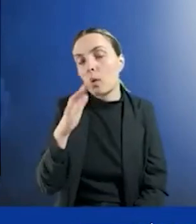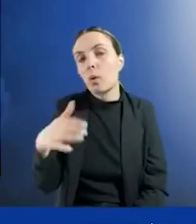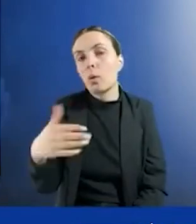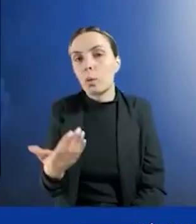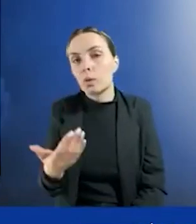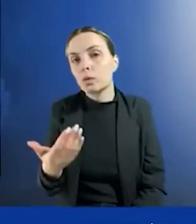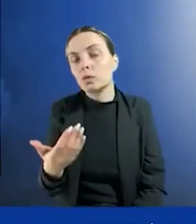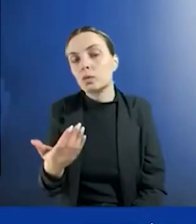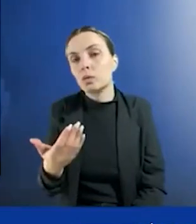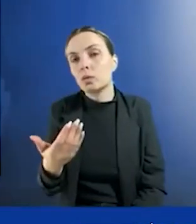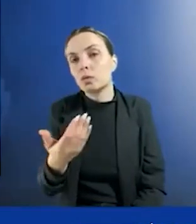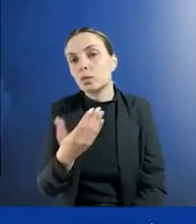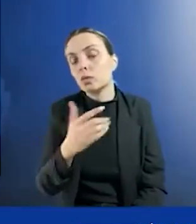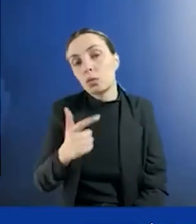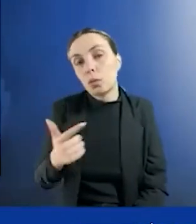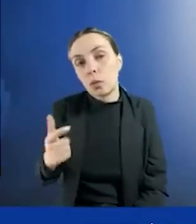happen.